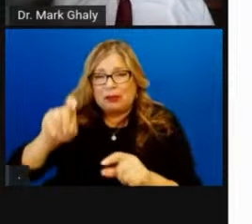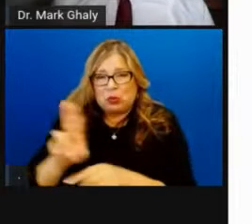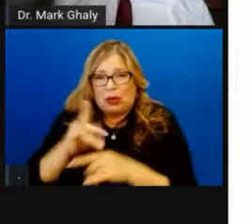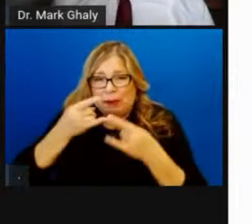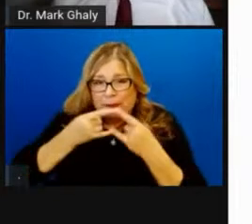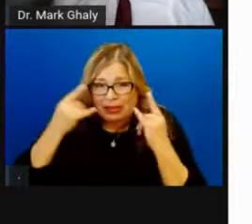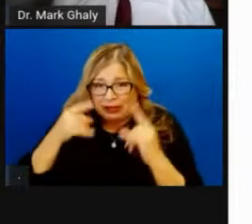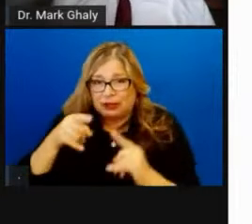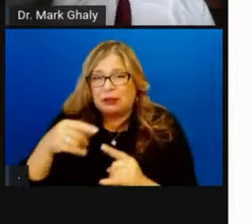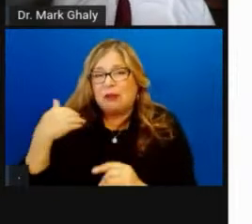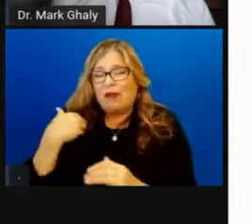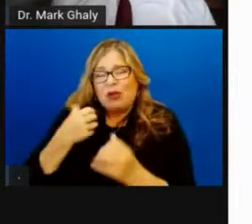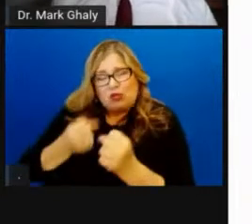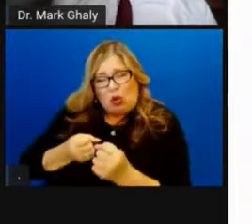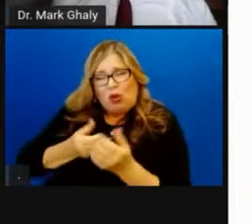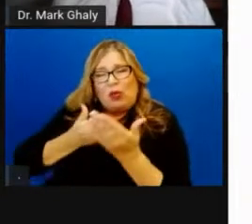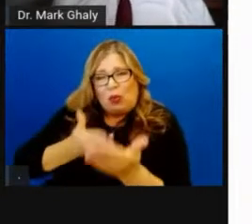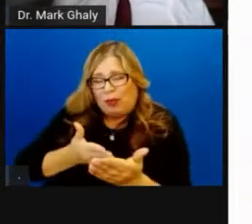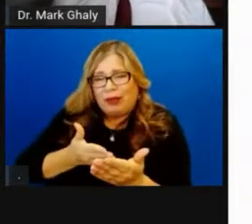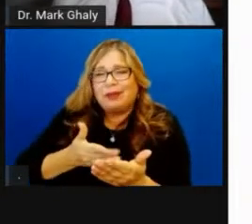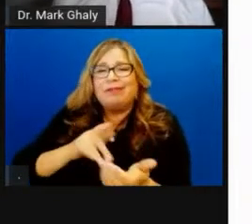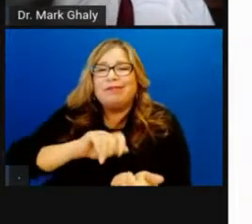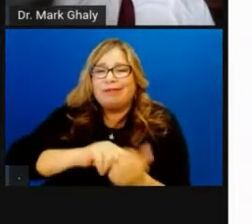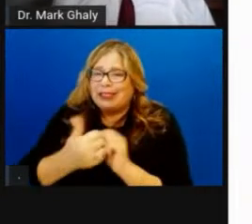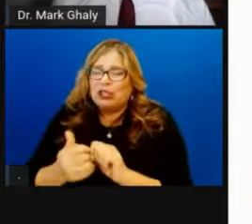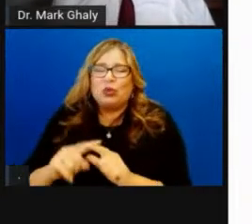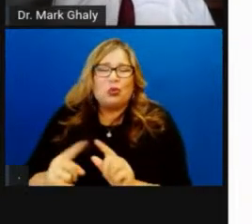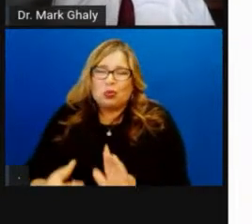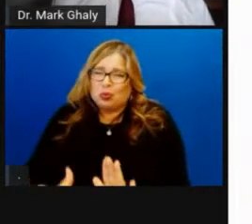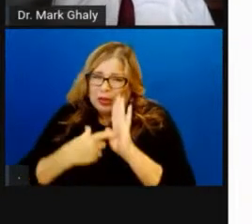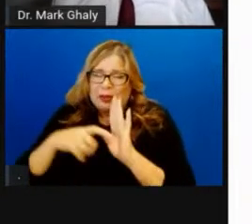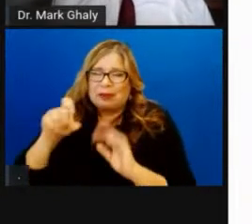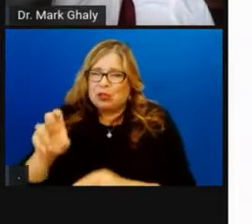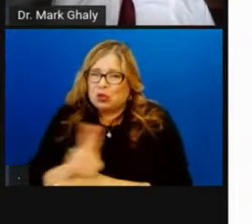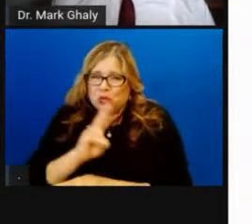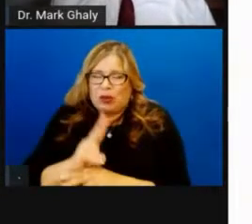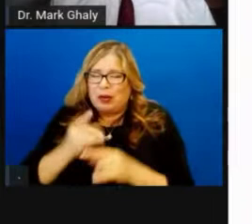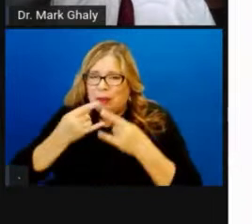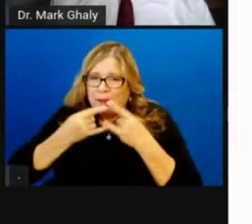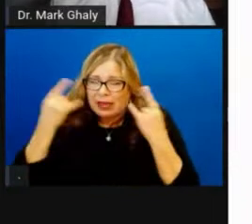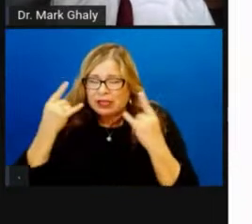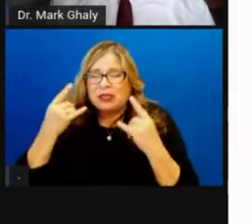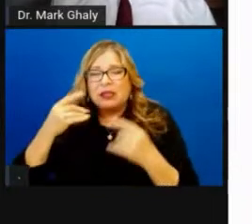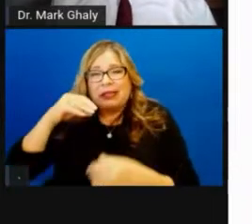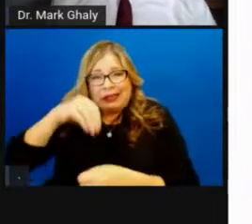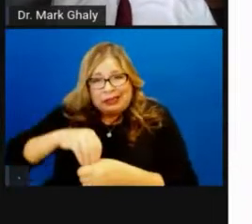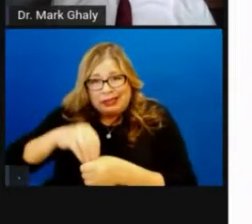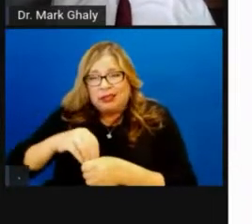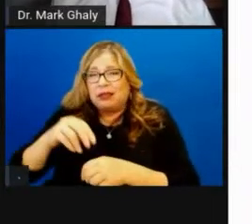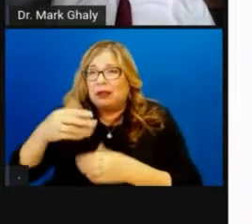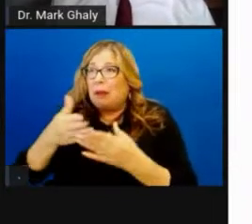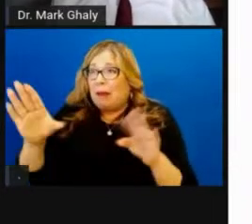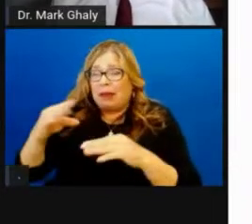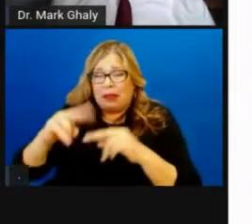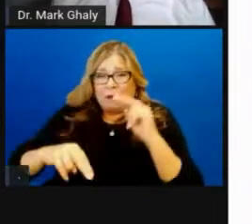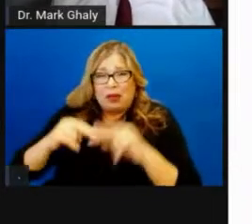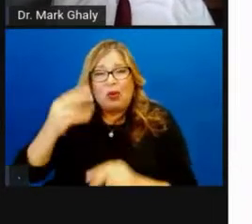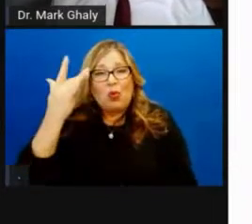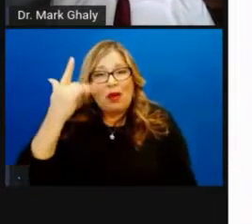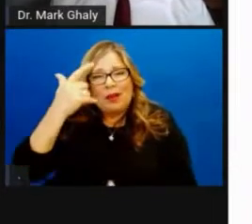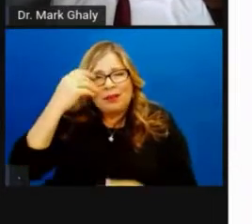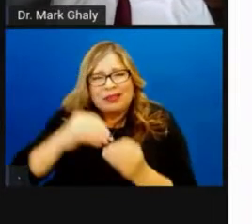requirement. And what were the trends at that time? We saw cases climbing really fast, and the spread was faster than ever.